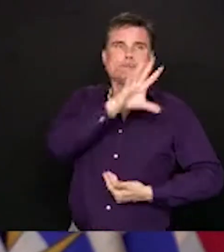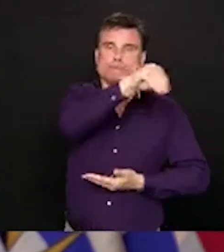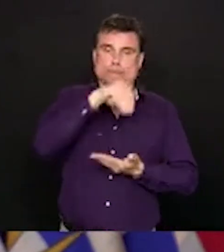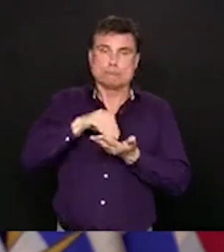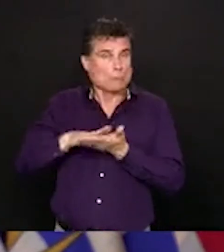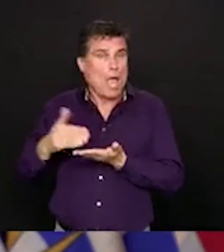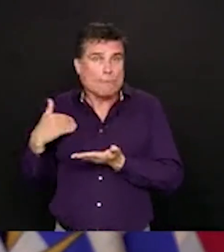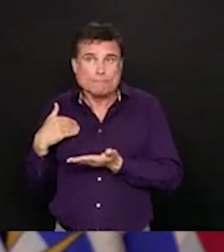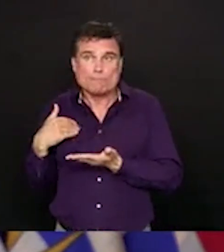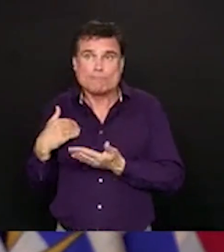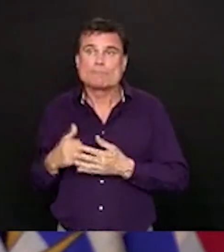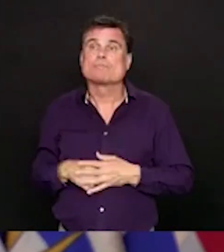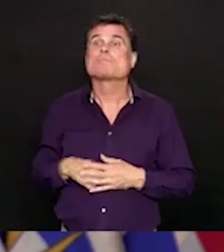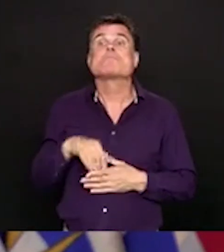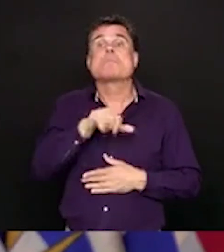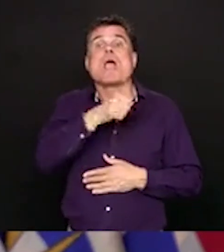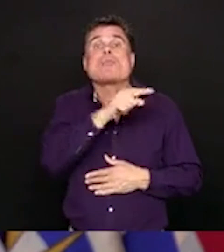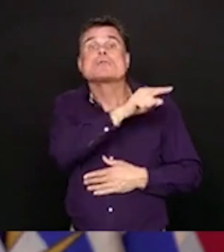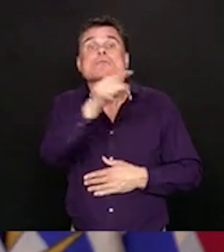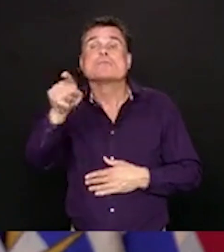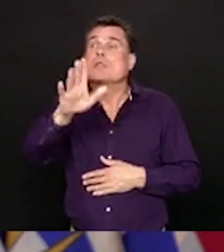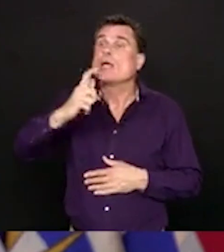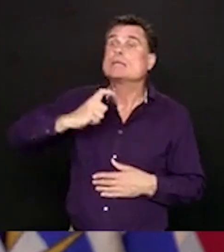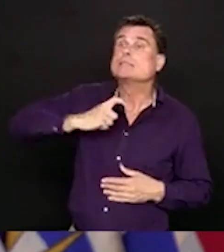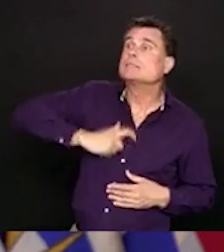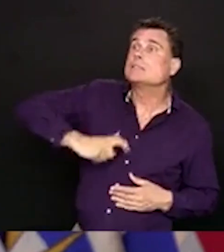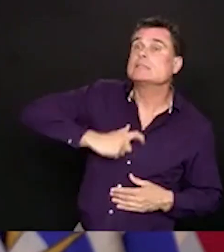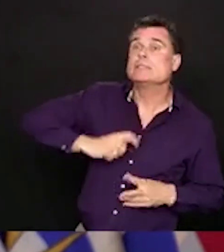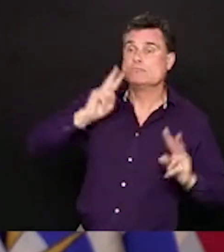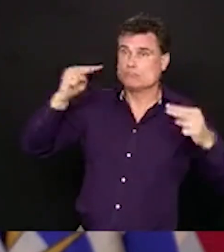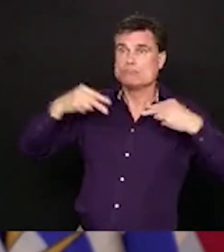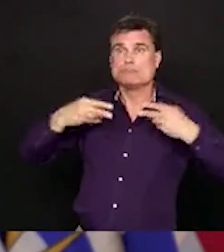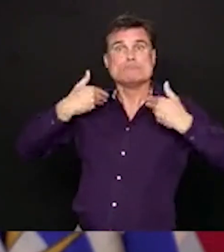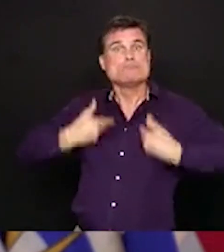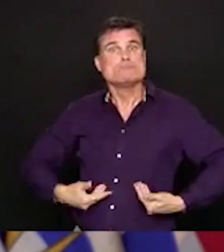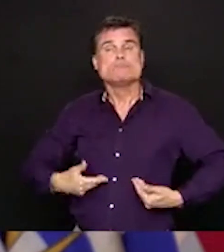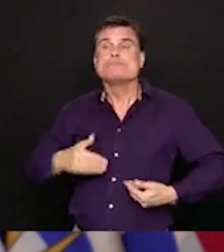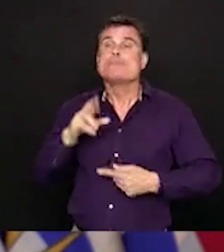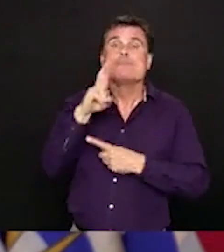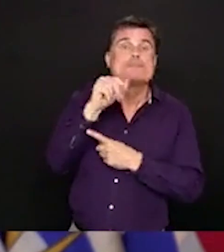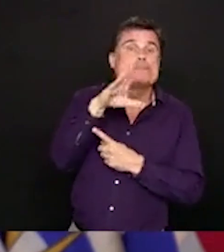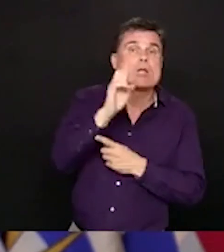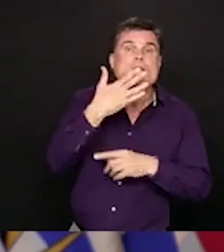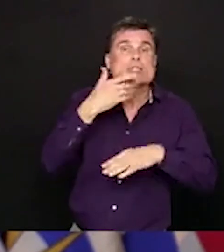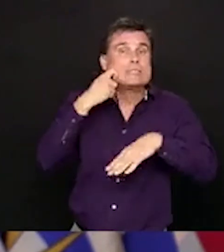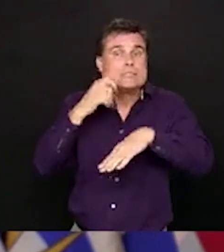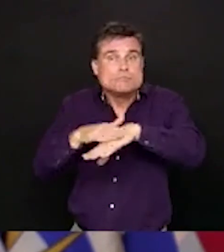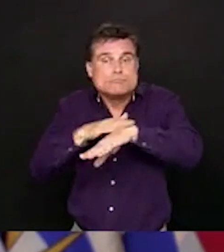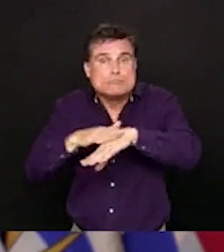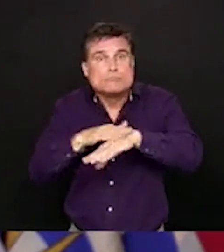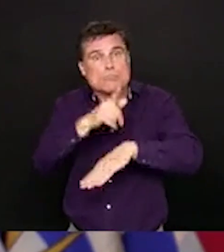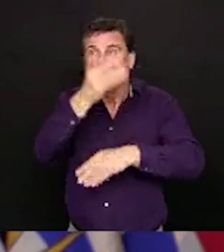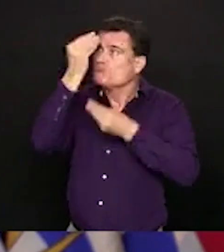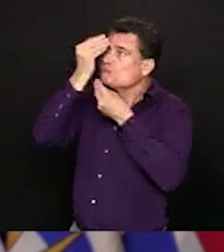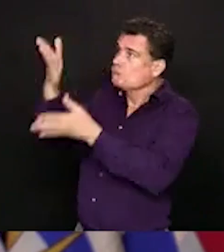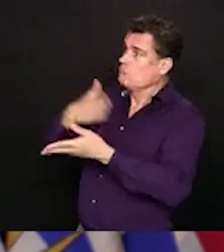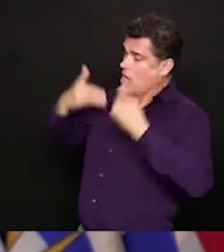be an incredibly important marker, and certainly in the United States, it's something that is routinely